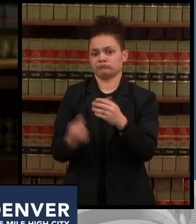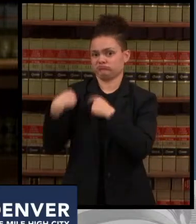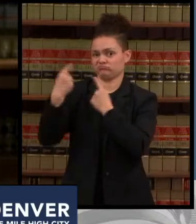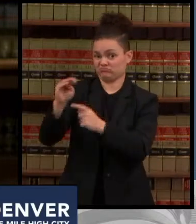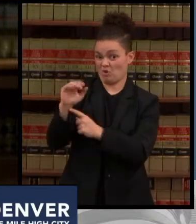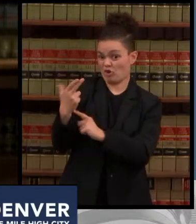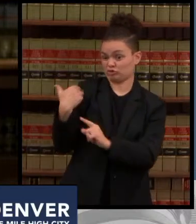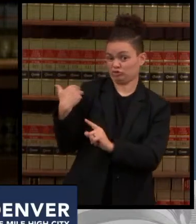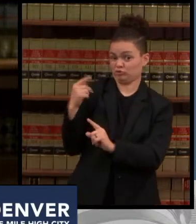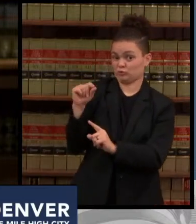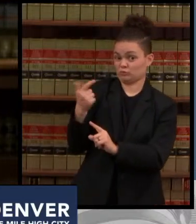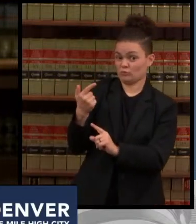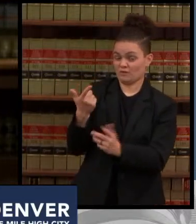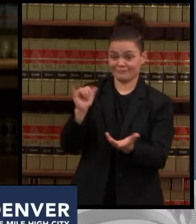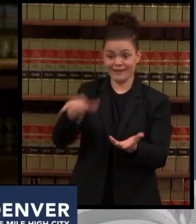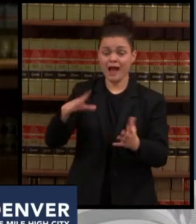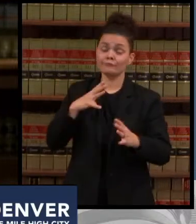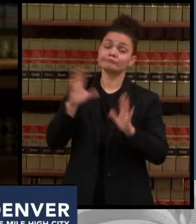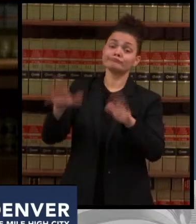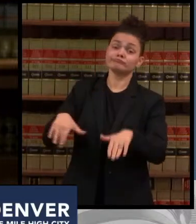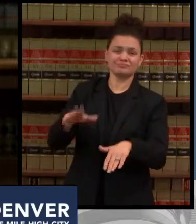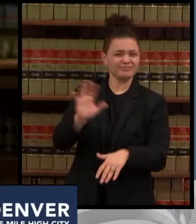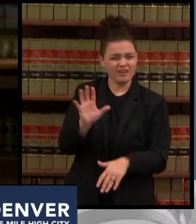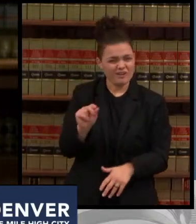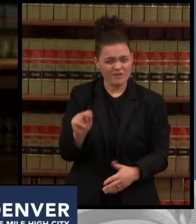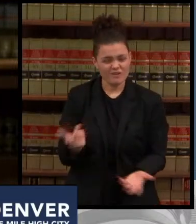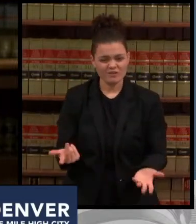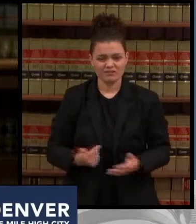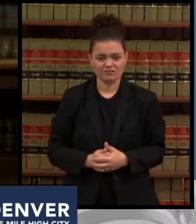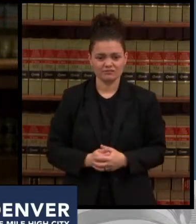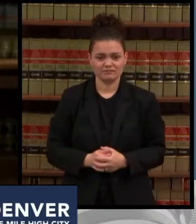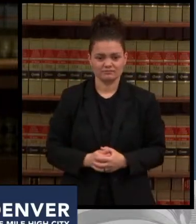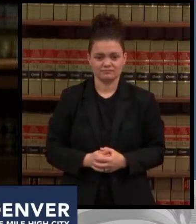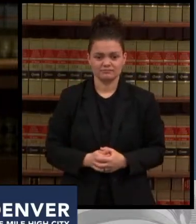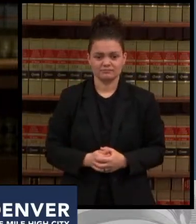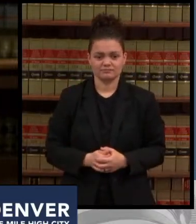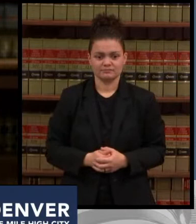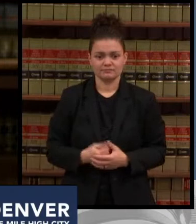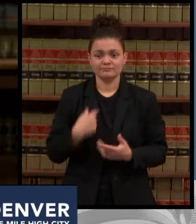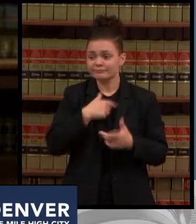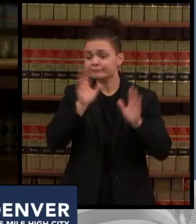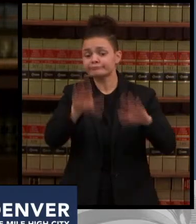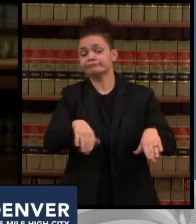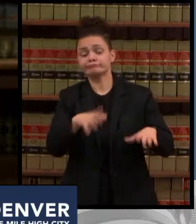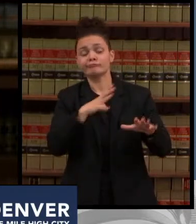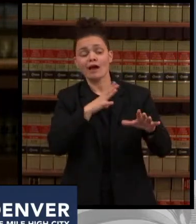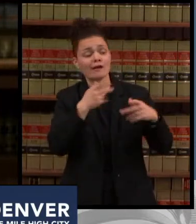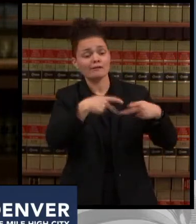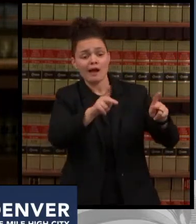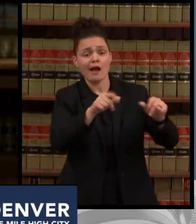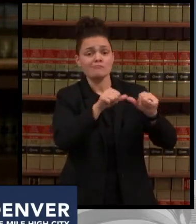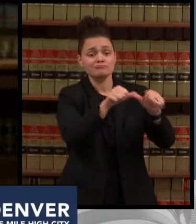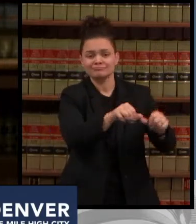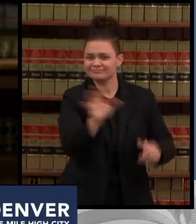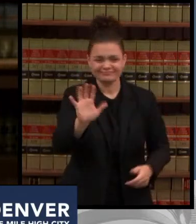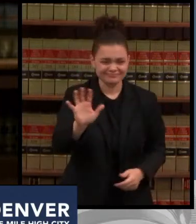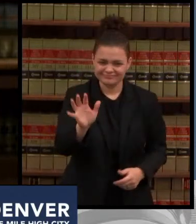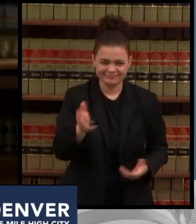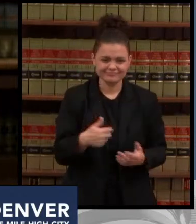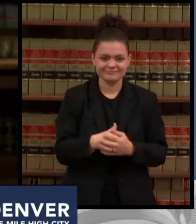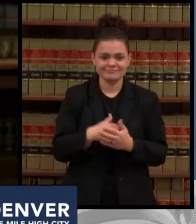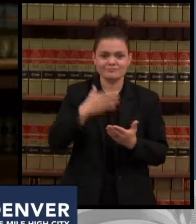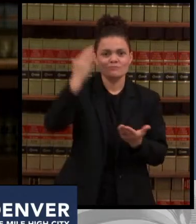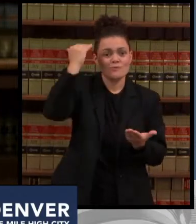We cannot continue on this path, especially not when we have safe, effective, low-burden